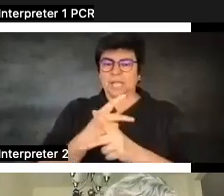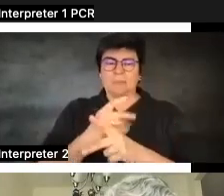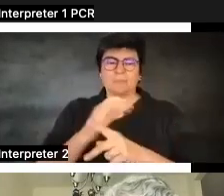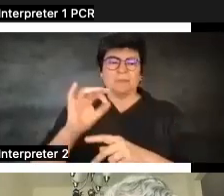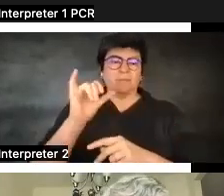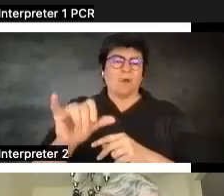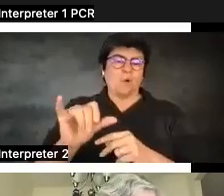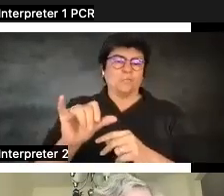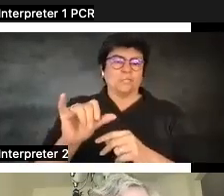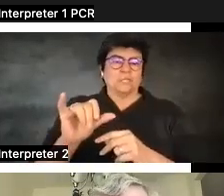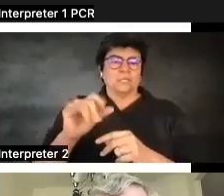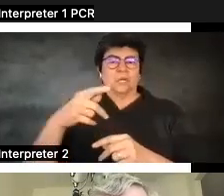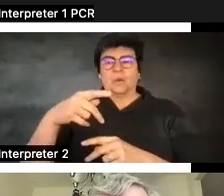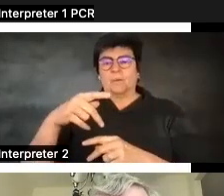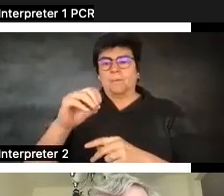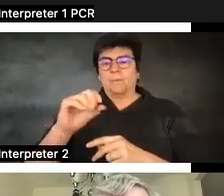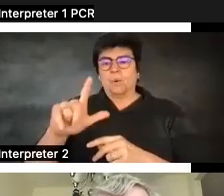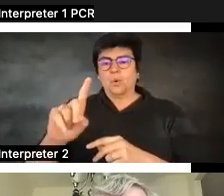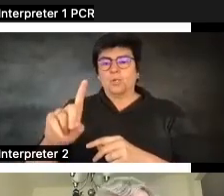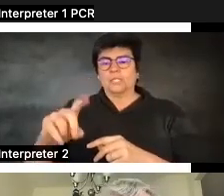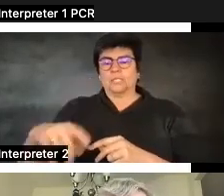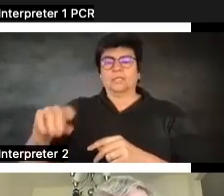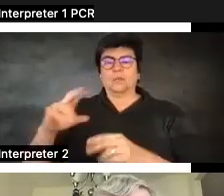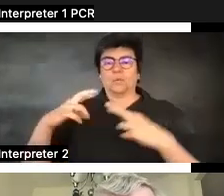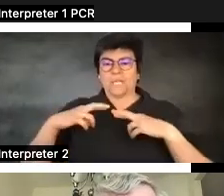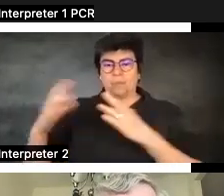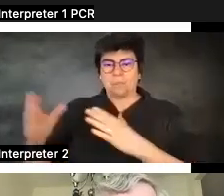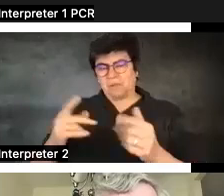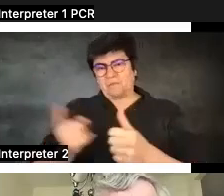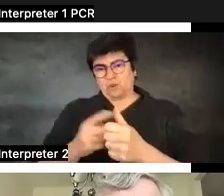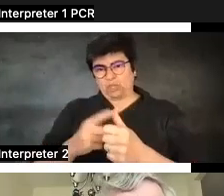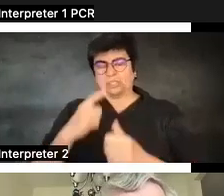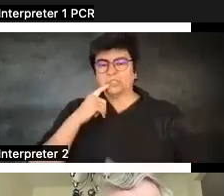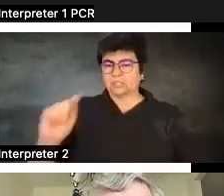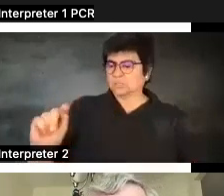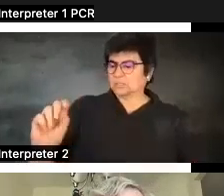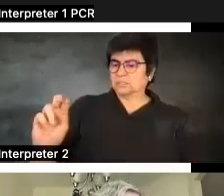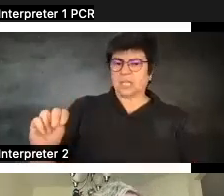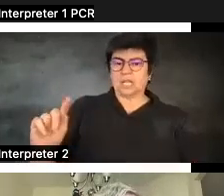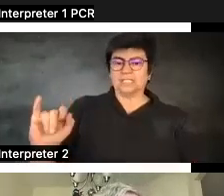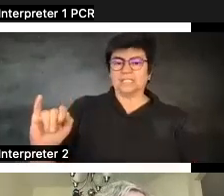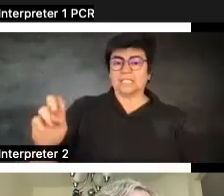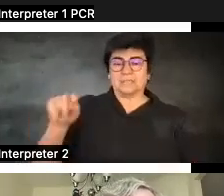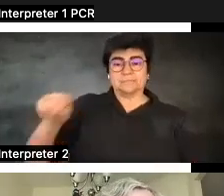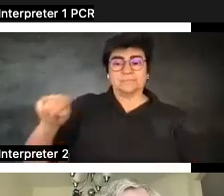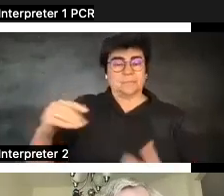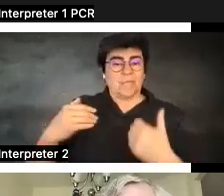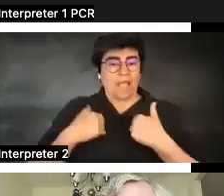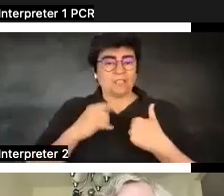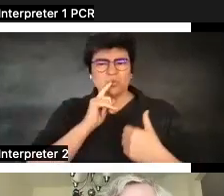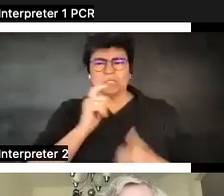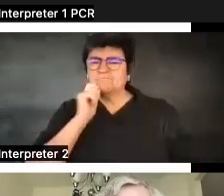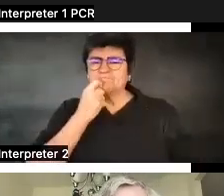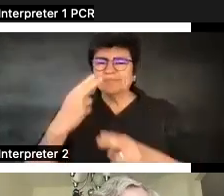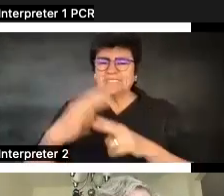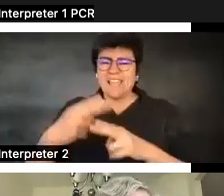these pooled retirement plans. The first one, obviously, being the tontine. Now, the tontine has a really neat name,